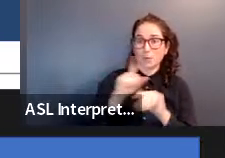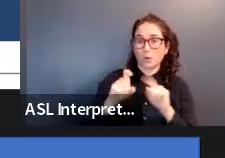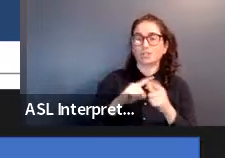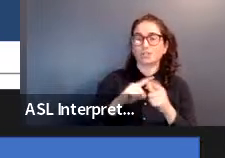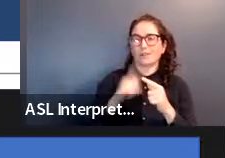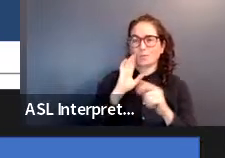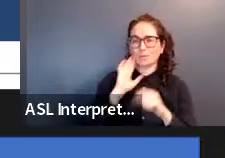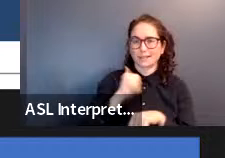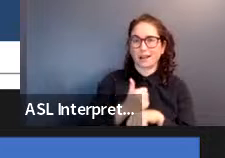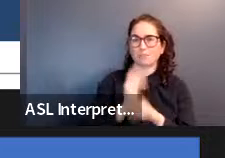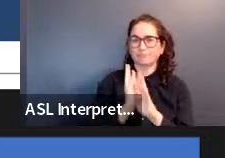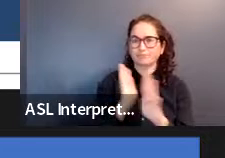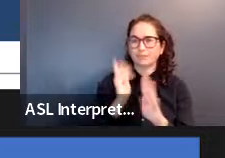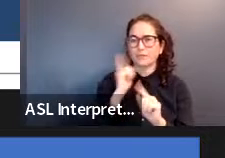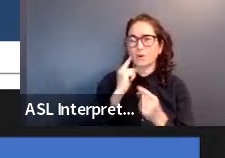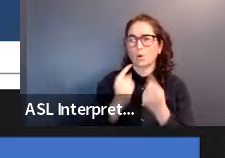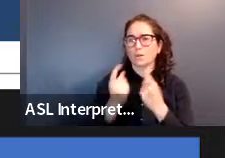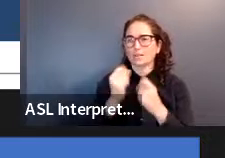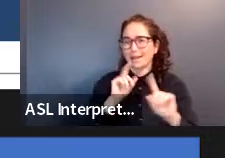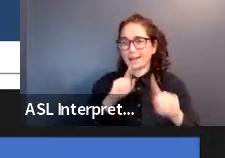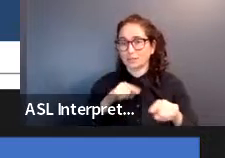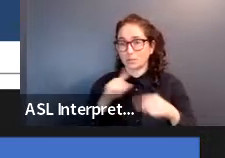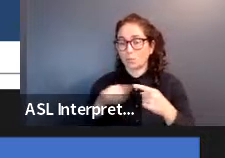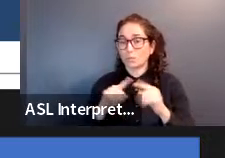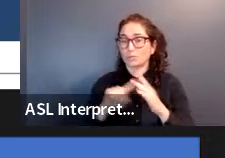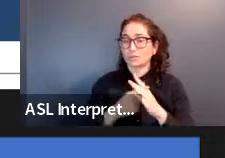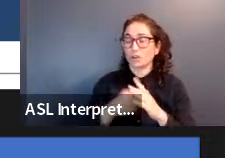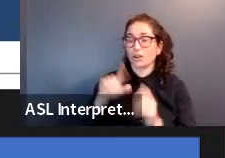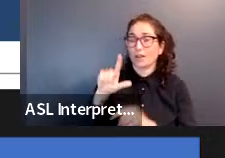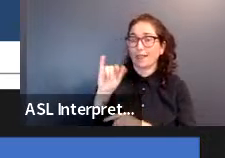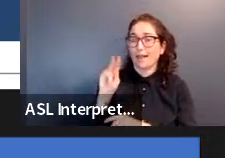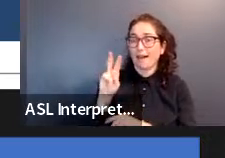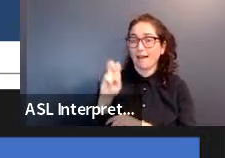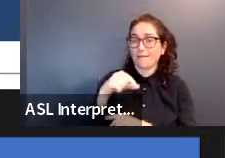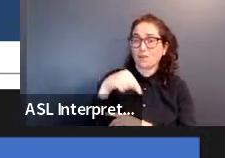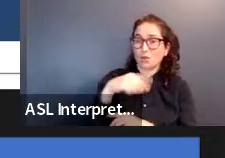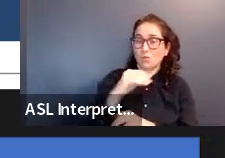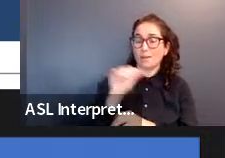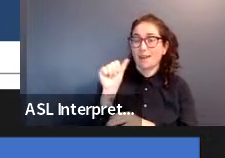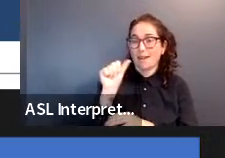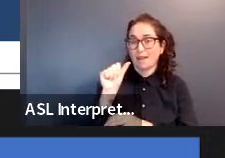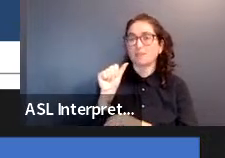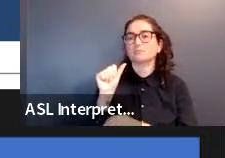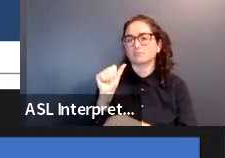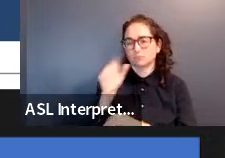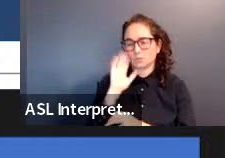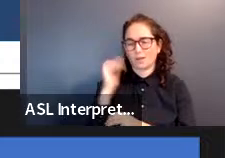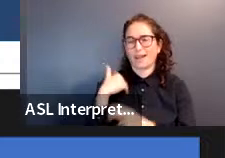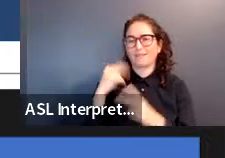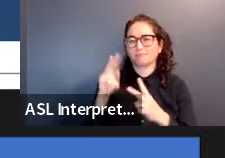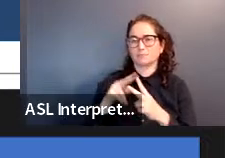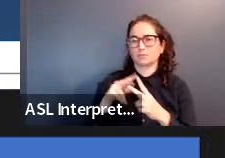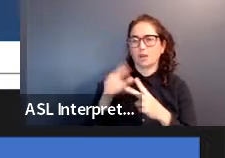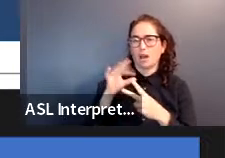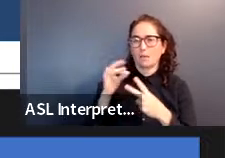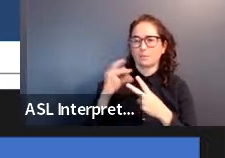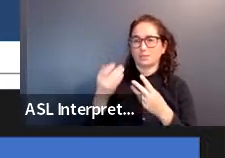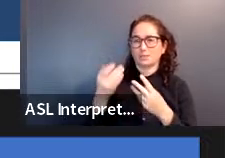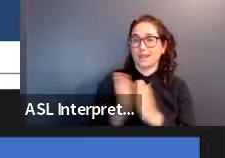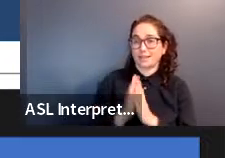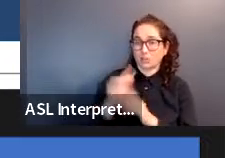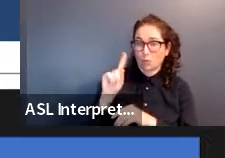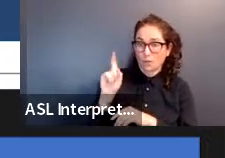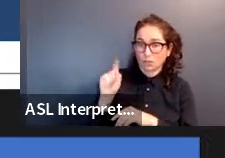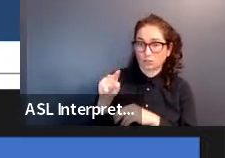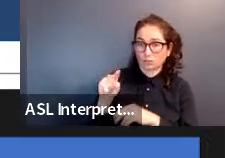Q&A session. Once we start the live Q&A portion of the event, you will then have two options to ask a question.